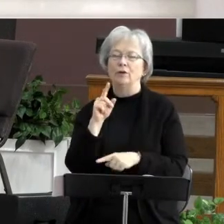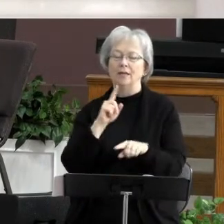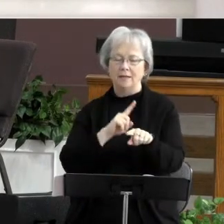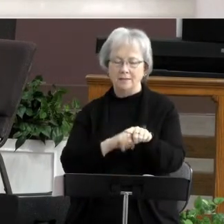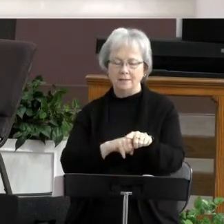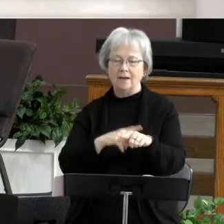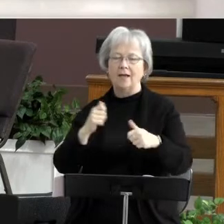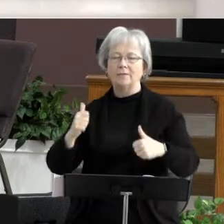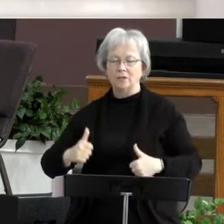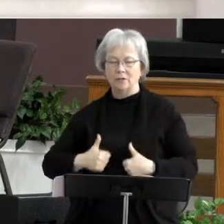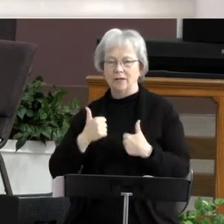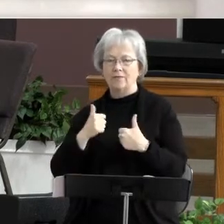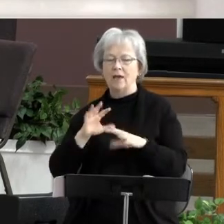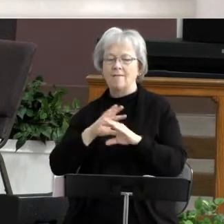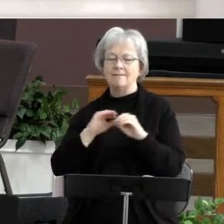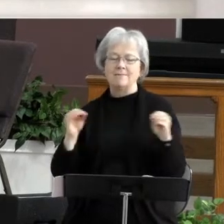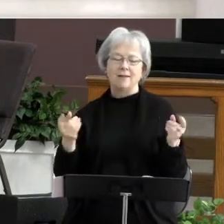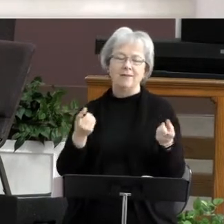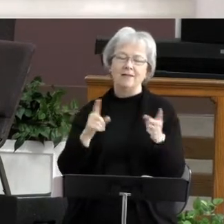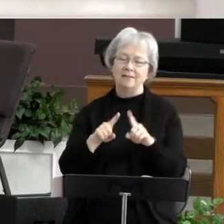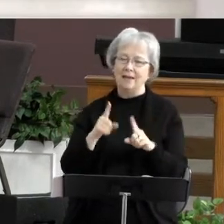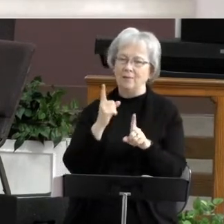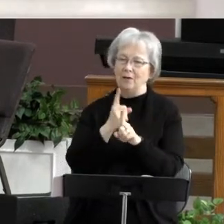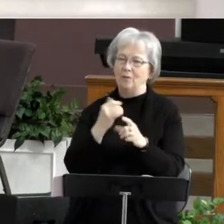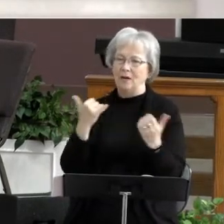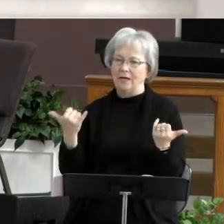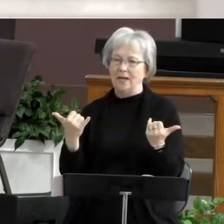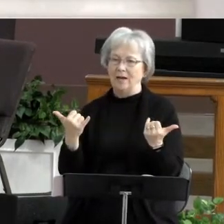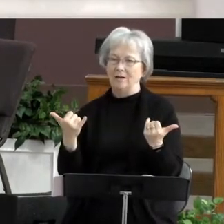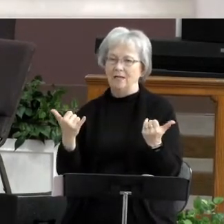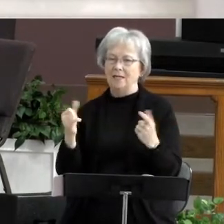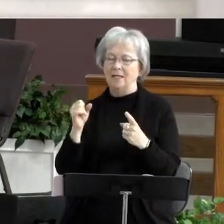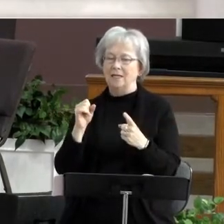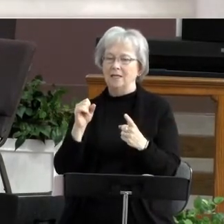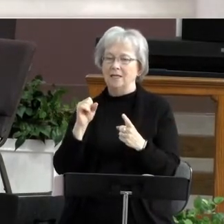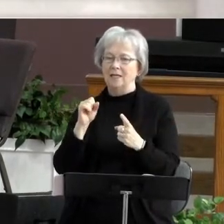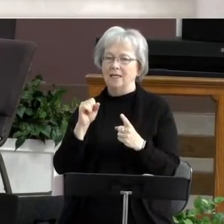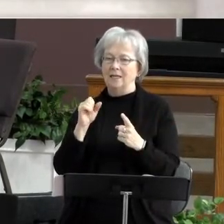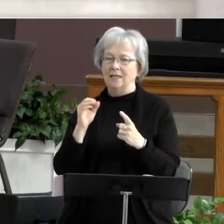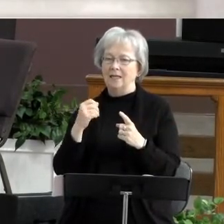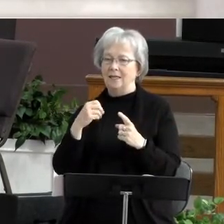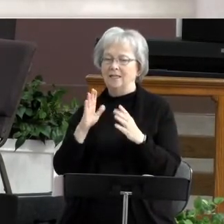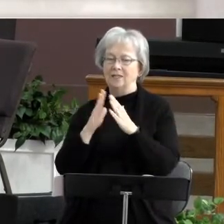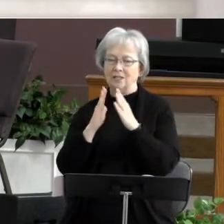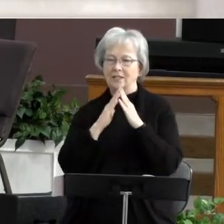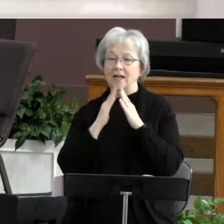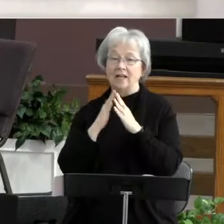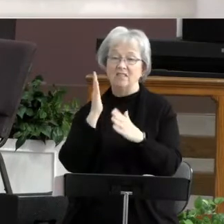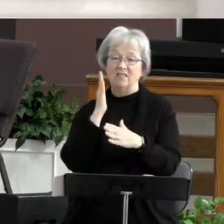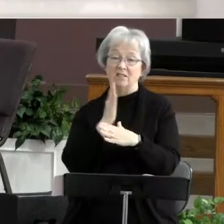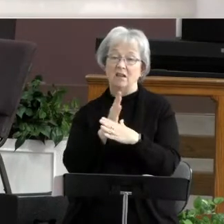There is nothing that is happening right now in our society that is shutting down your life.